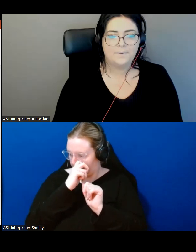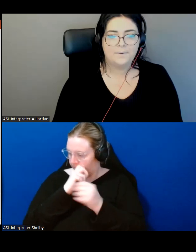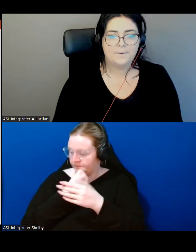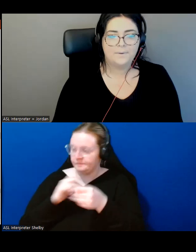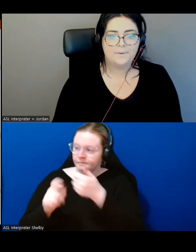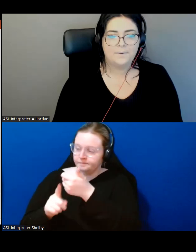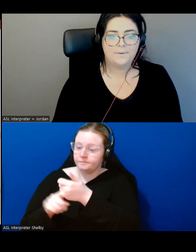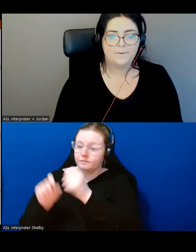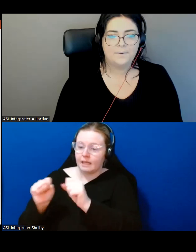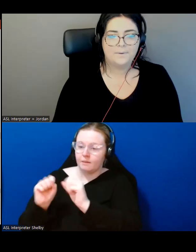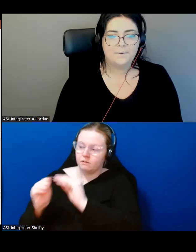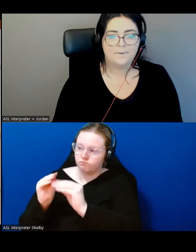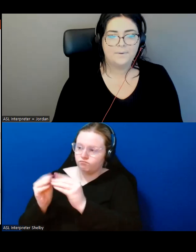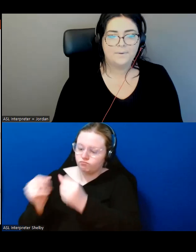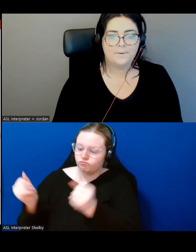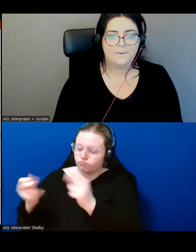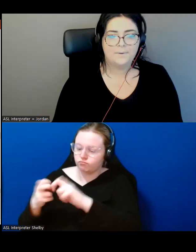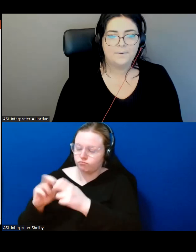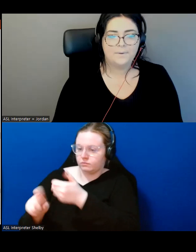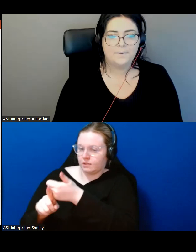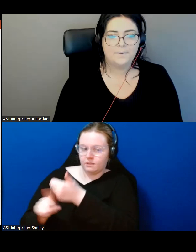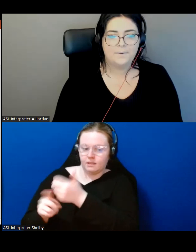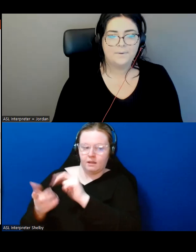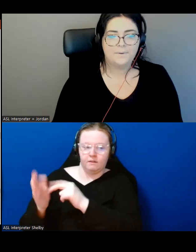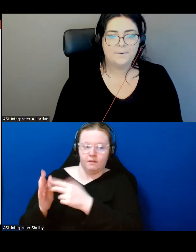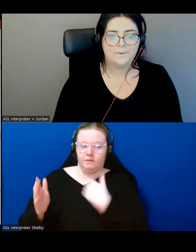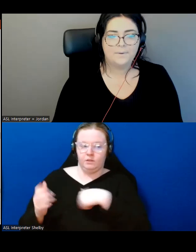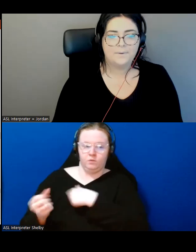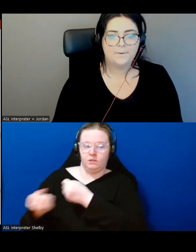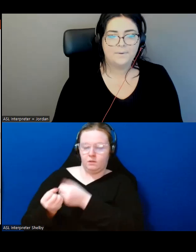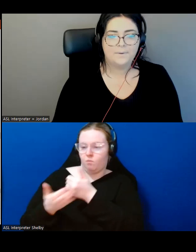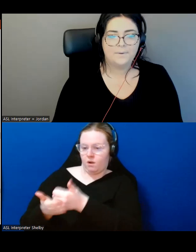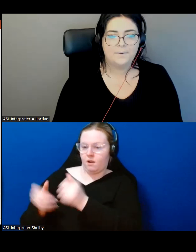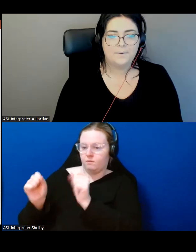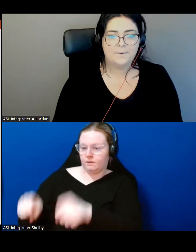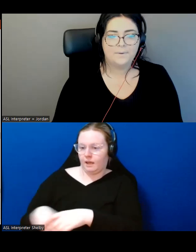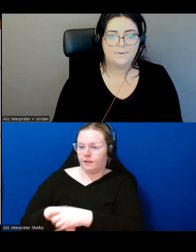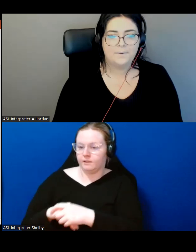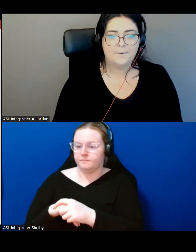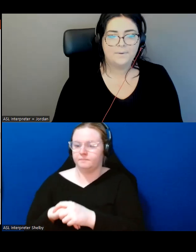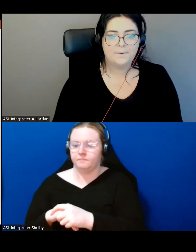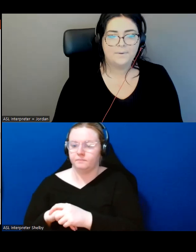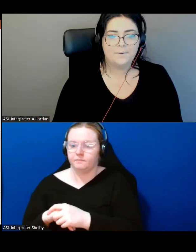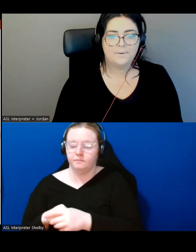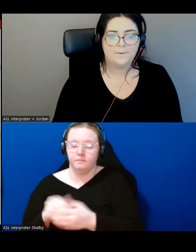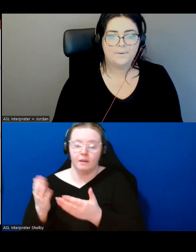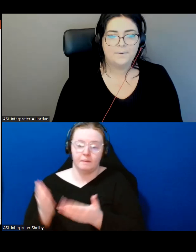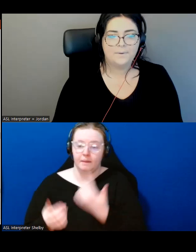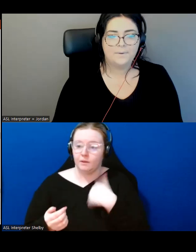with a little bit of funding and perhaps some guidance, some support, maybe we help them find